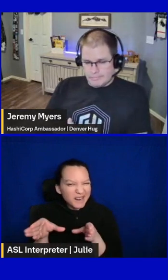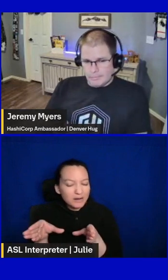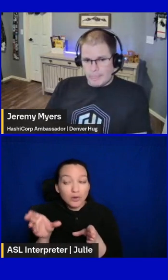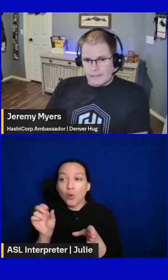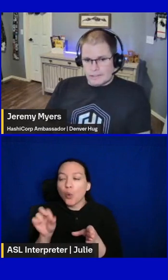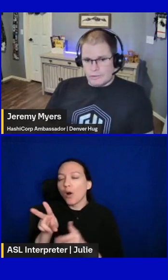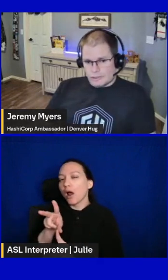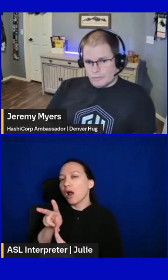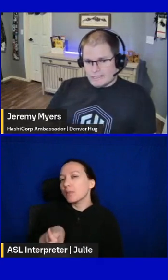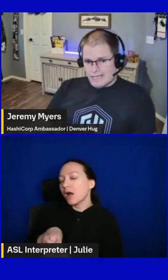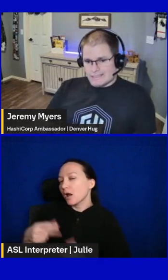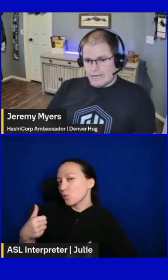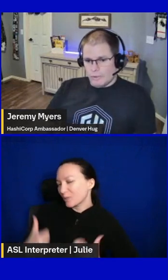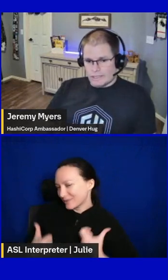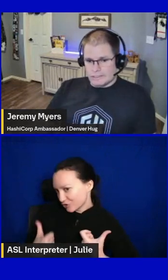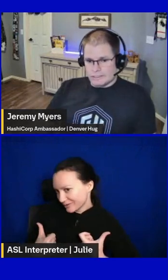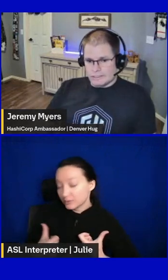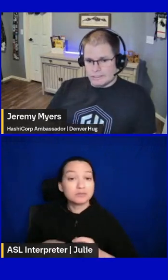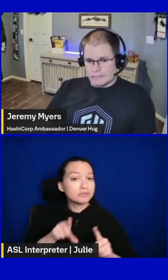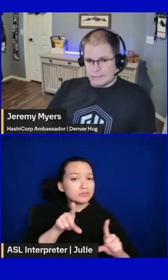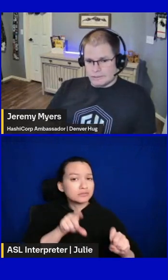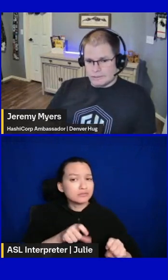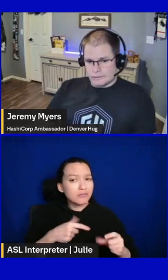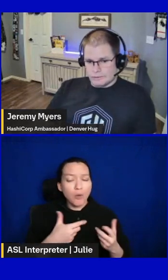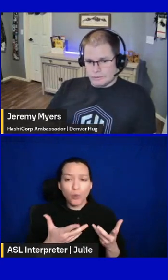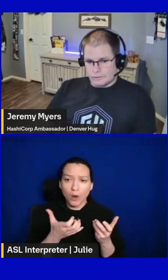apply. So this would be a test that I want